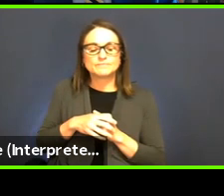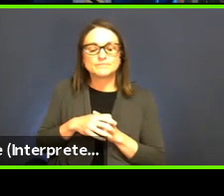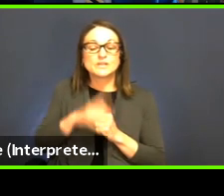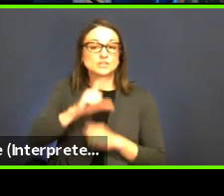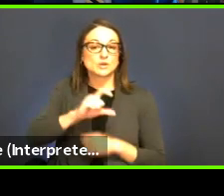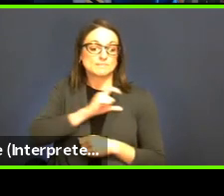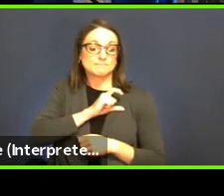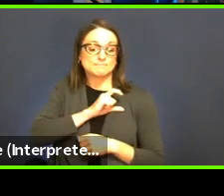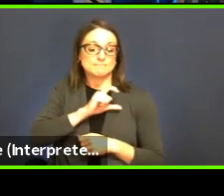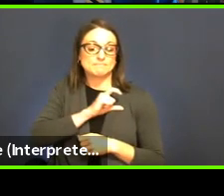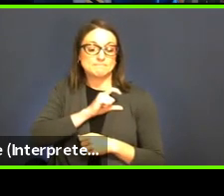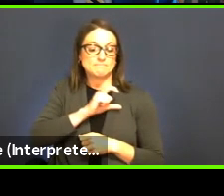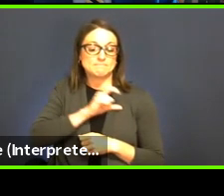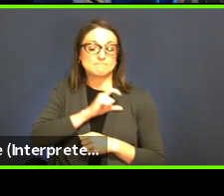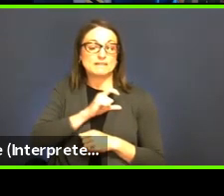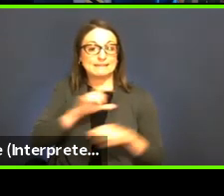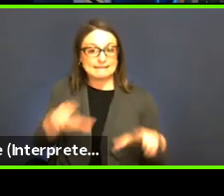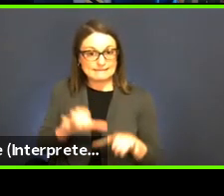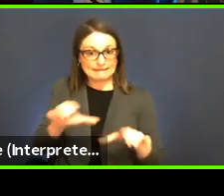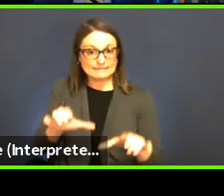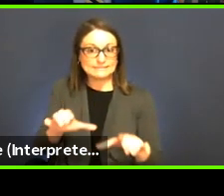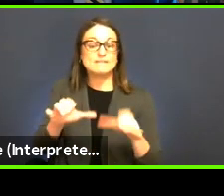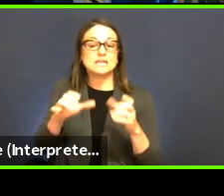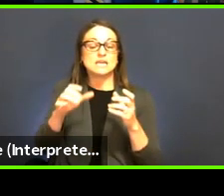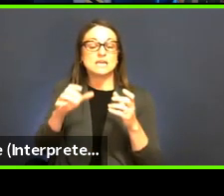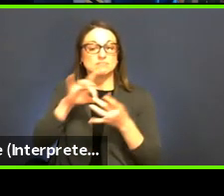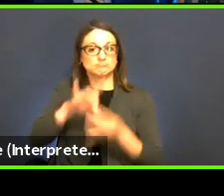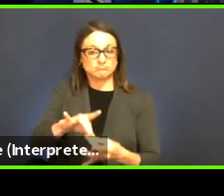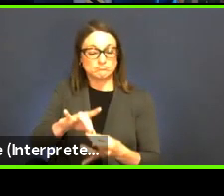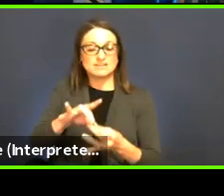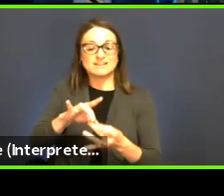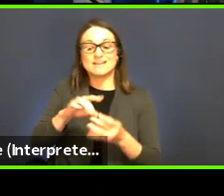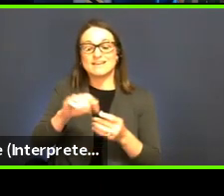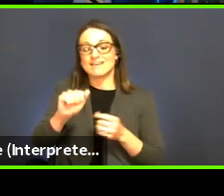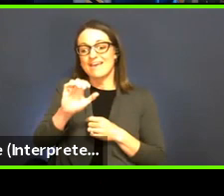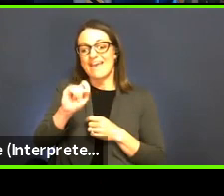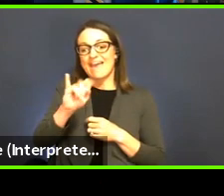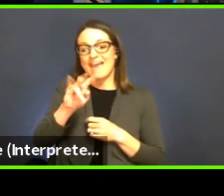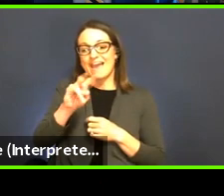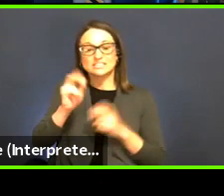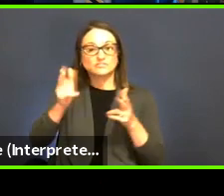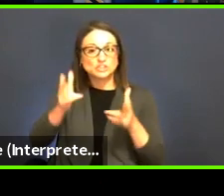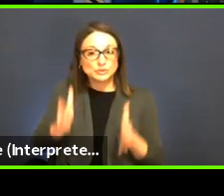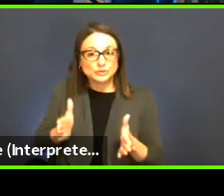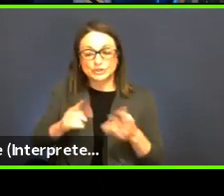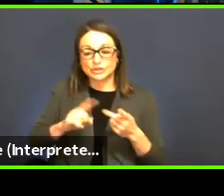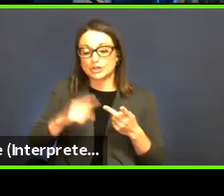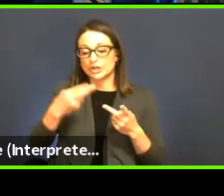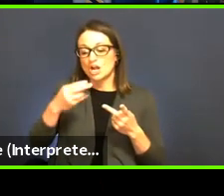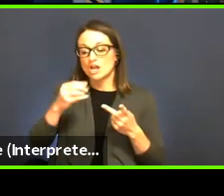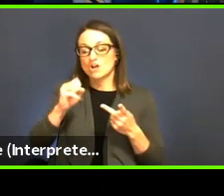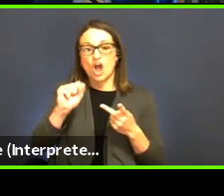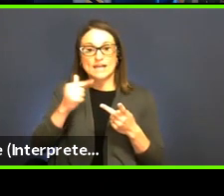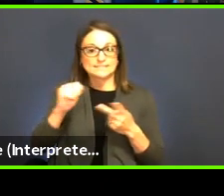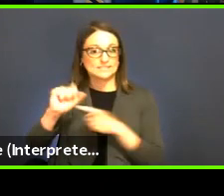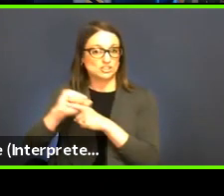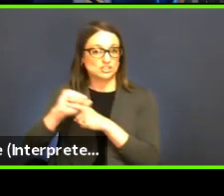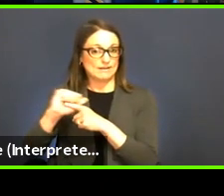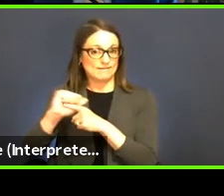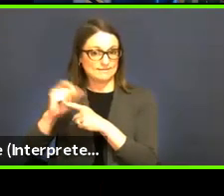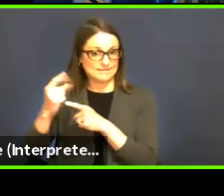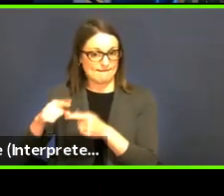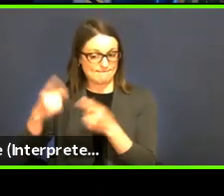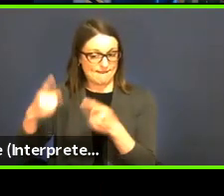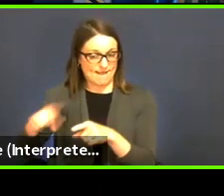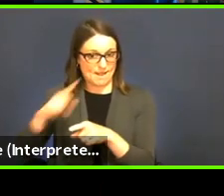activity regarding active shooter and hostage drills and training that happens from time to time in Bishop Blair Hall on campus. One of these